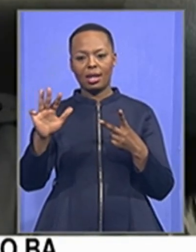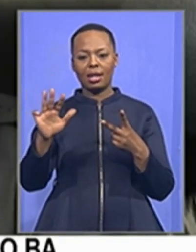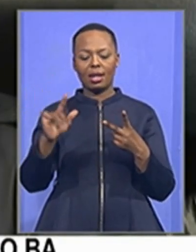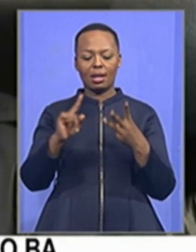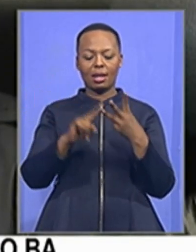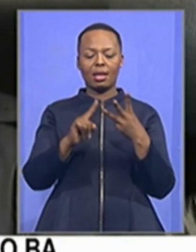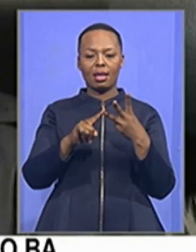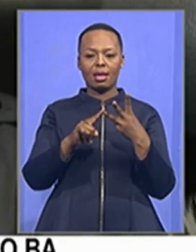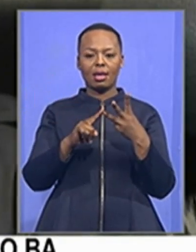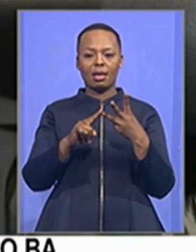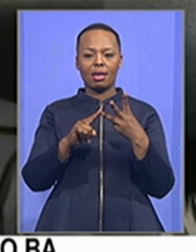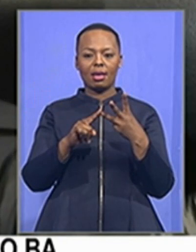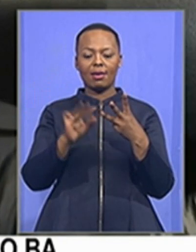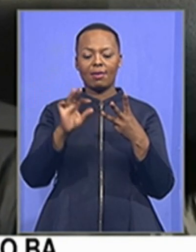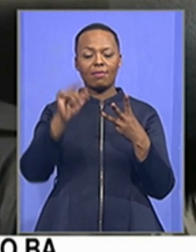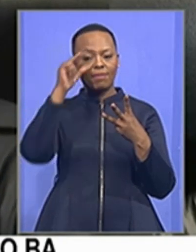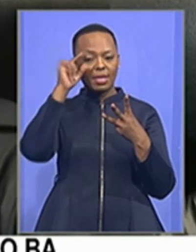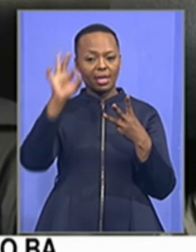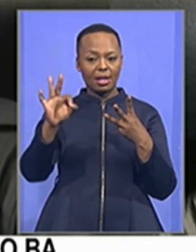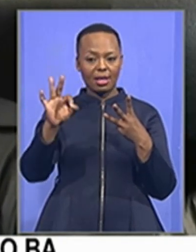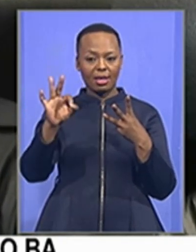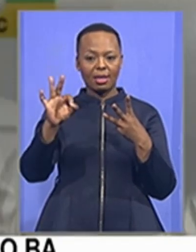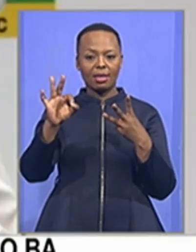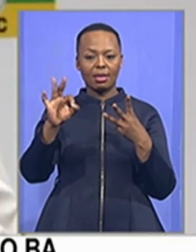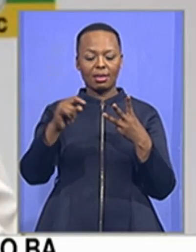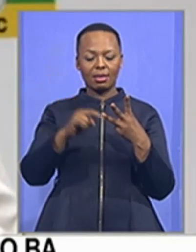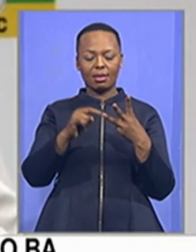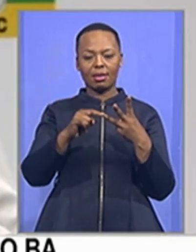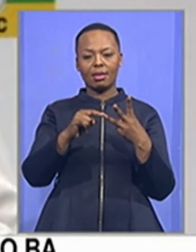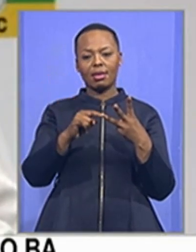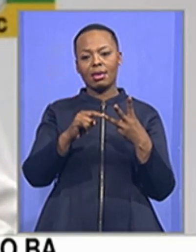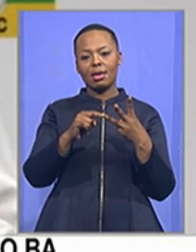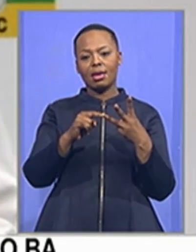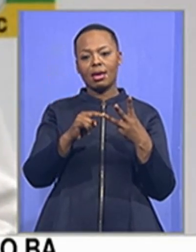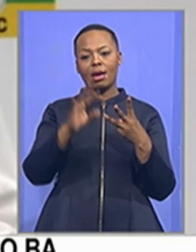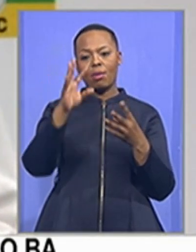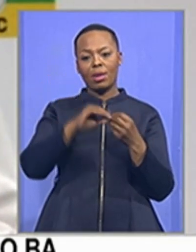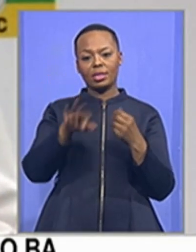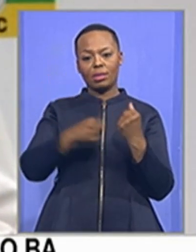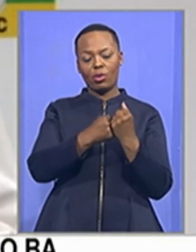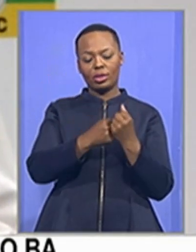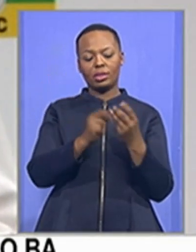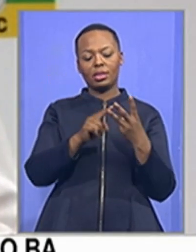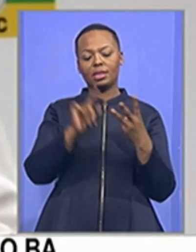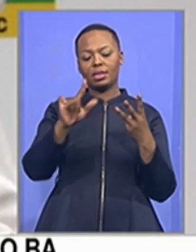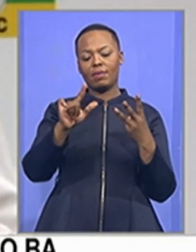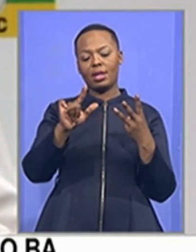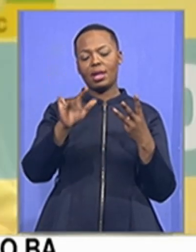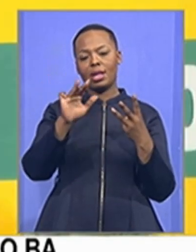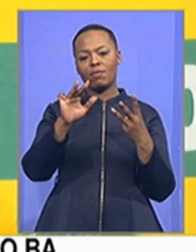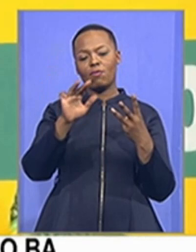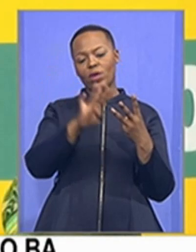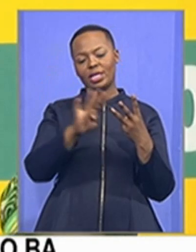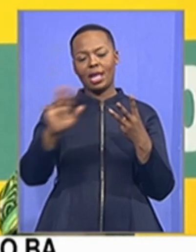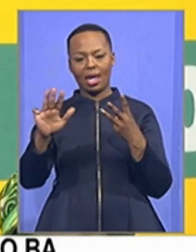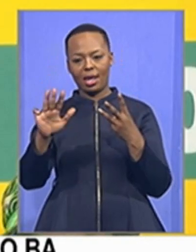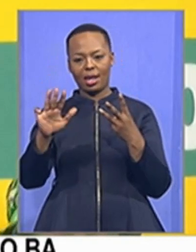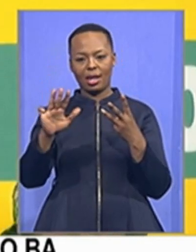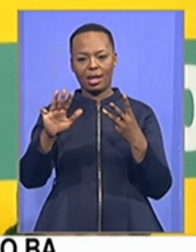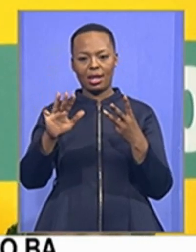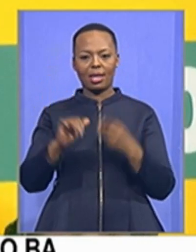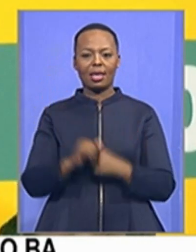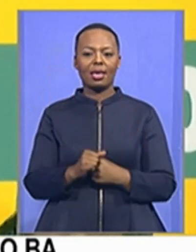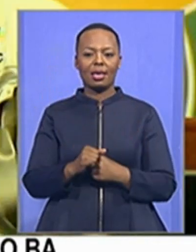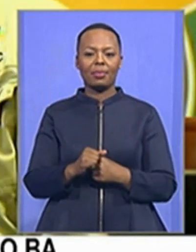And for Fikile Mbalula, the total tally is 749. Stan